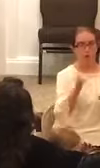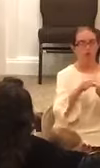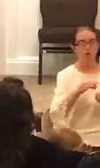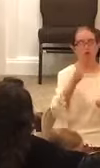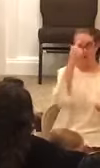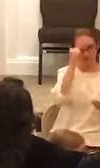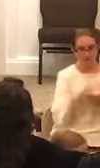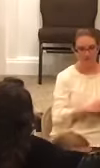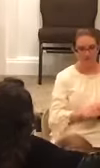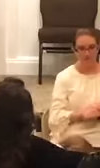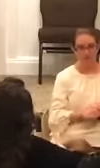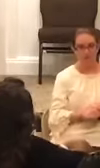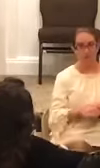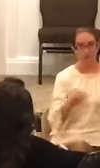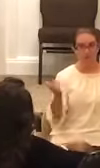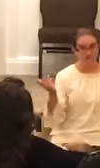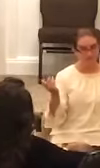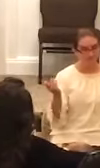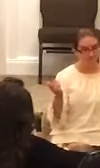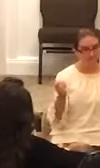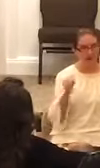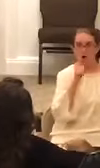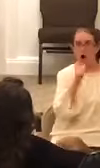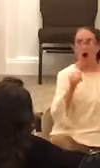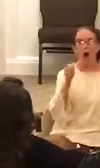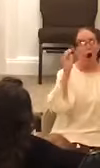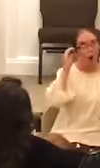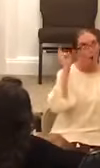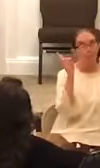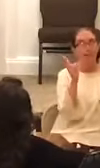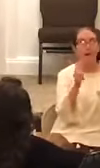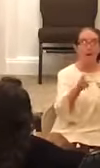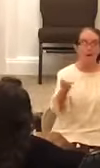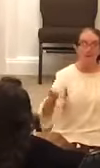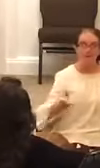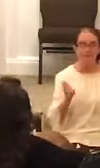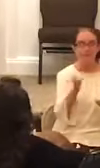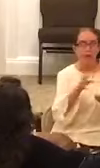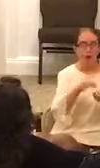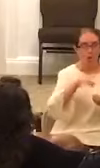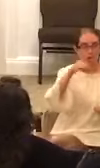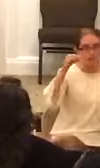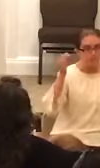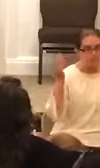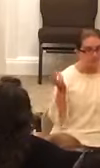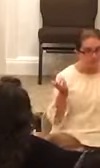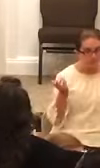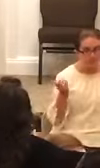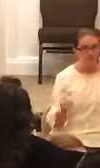ye believed? And they said, well, we've not even heard where there be a place called Holy Ghost. Amen.